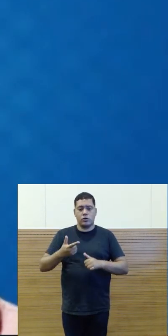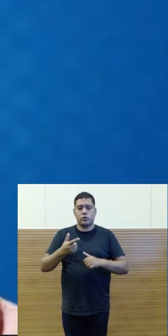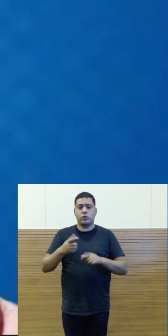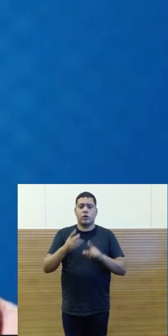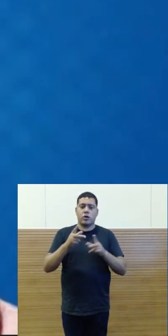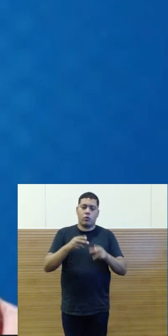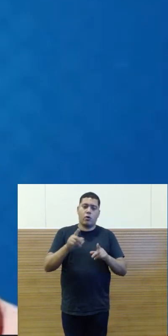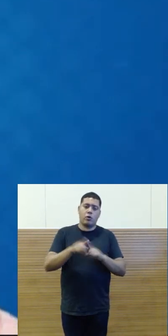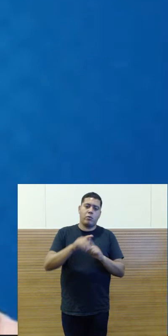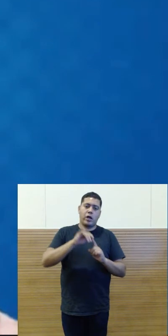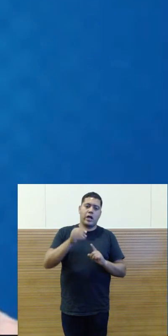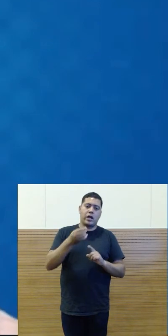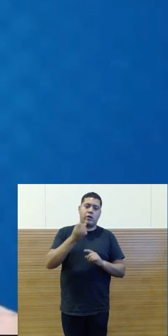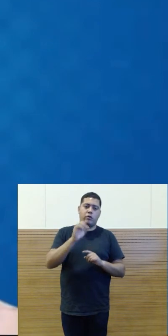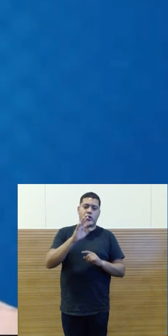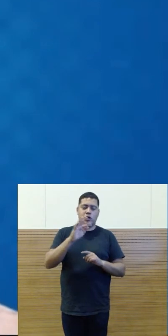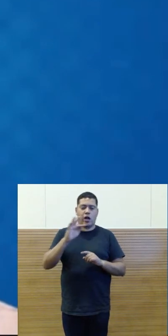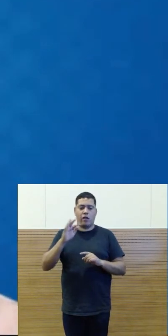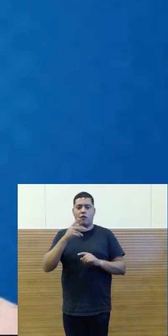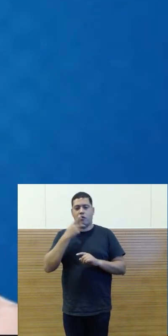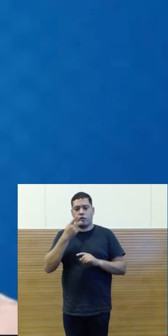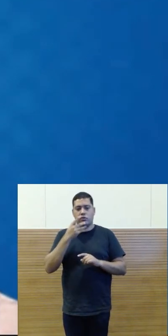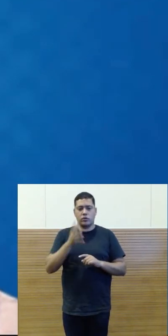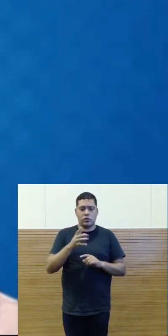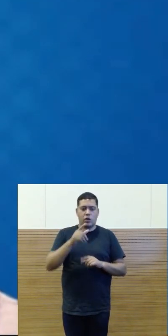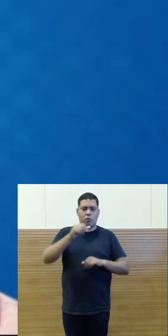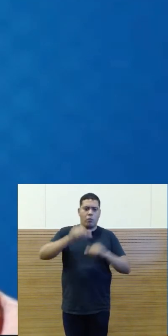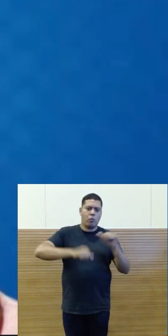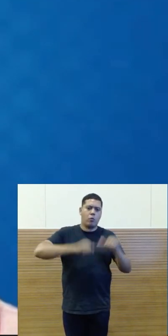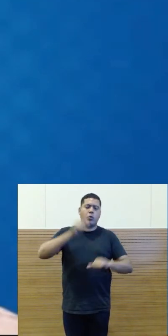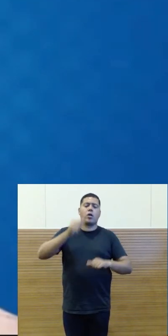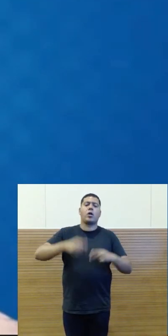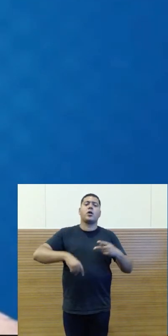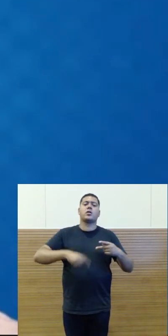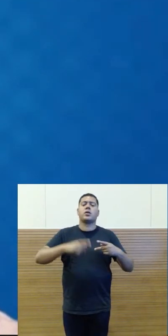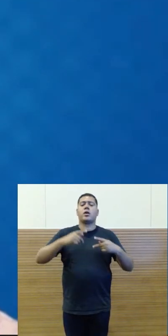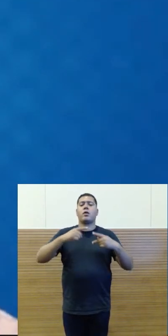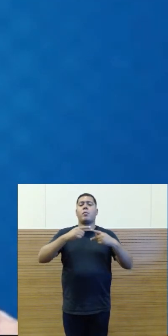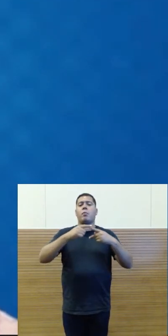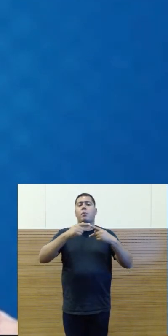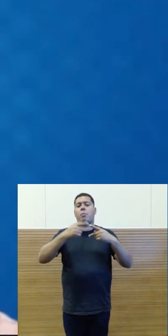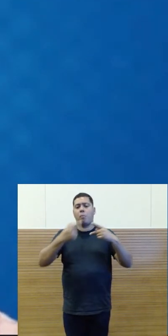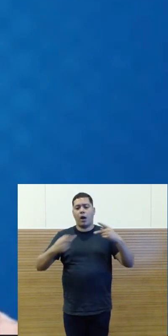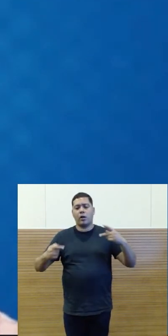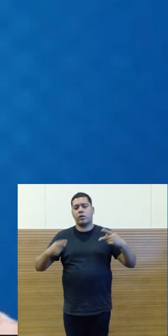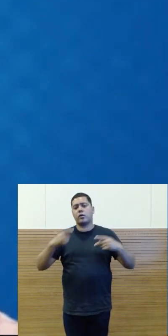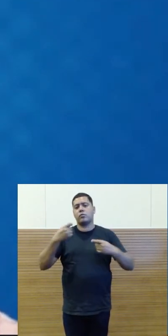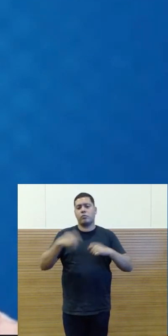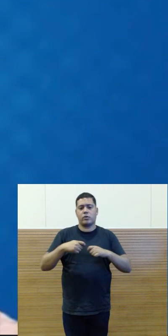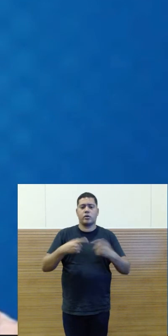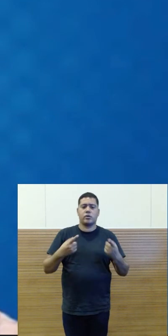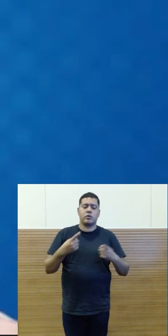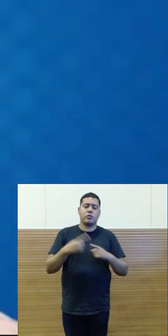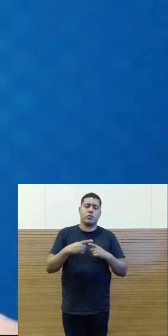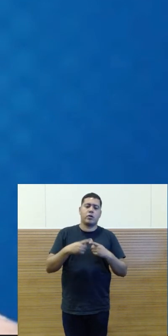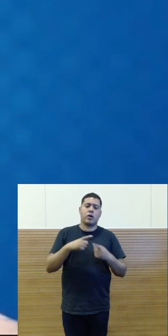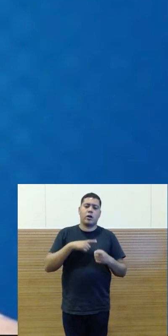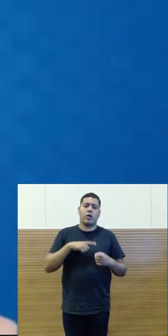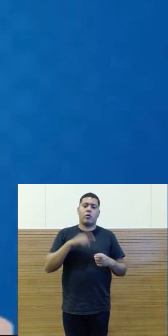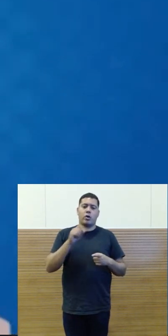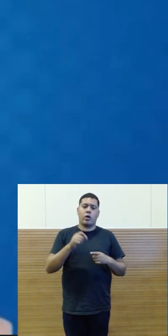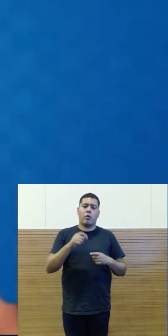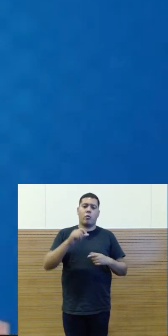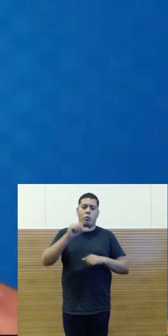seen, paradigm shifts are needed, and it's political. It's linked to political views, so that therefore